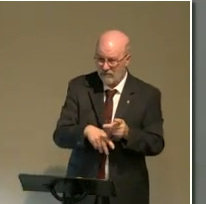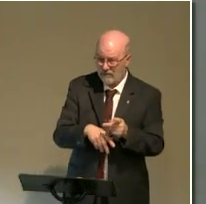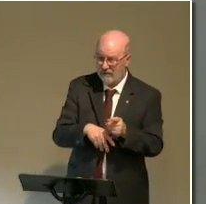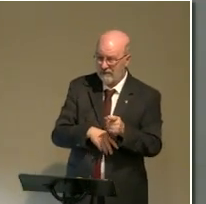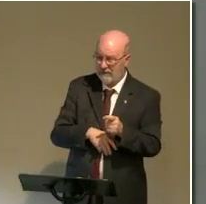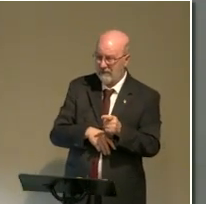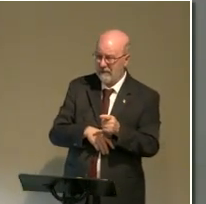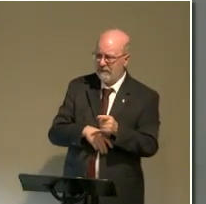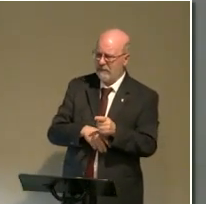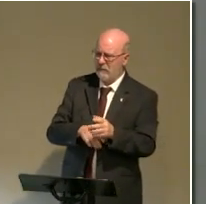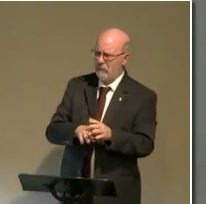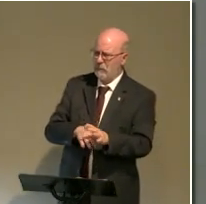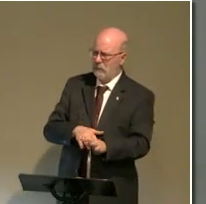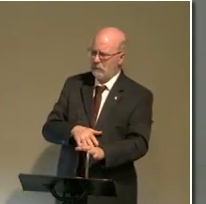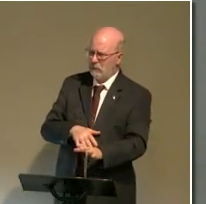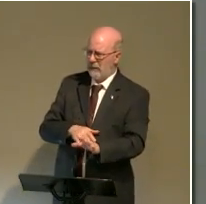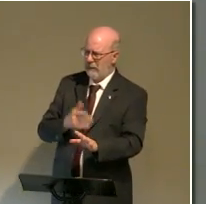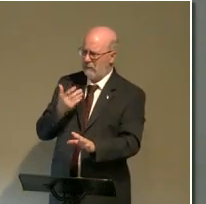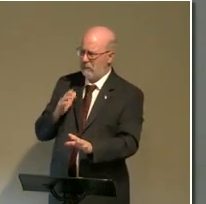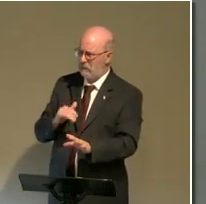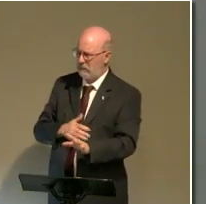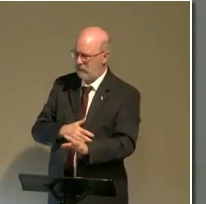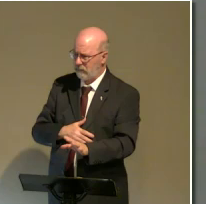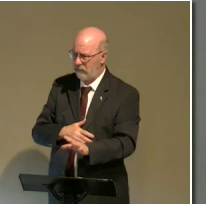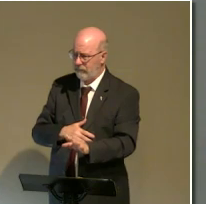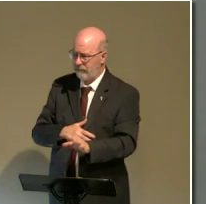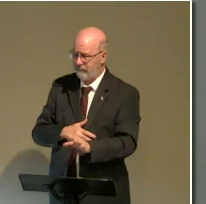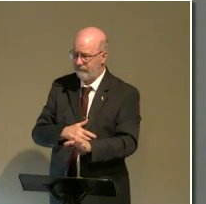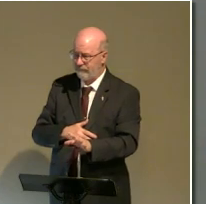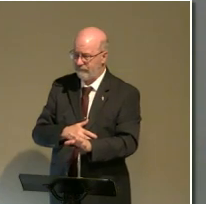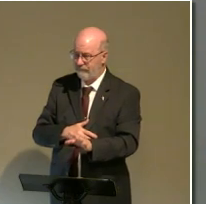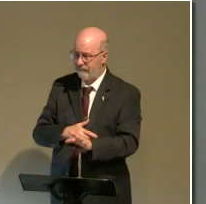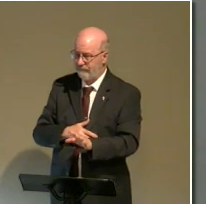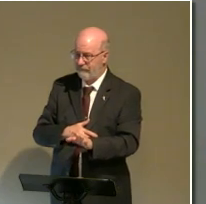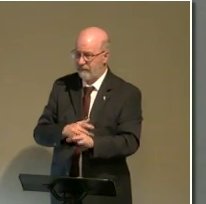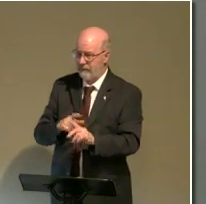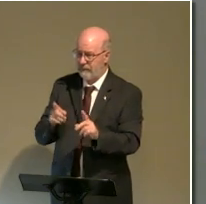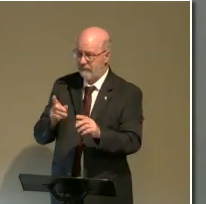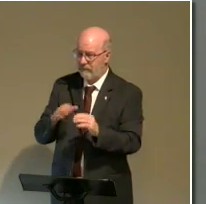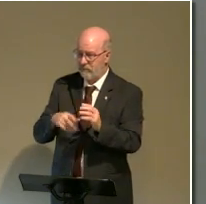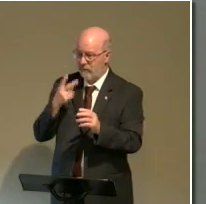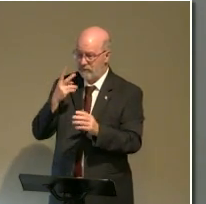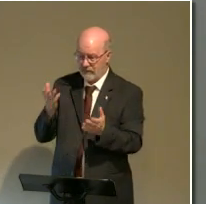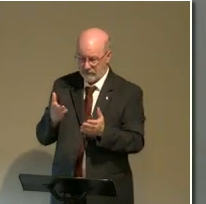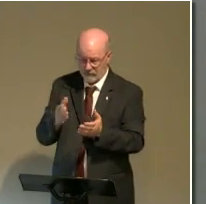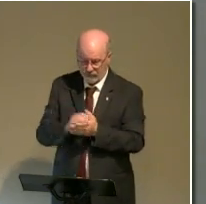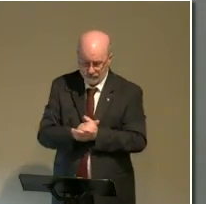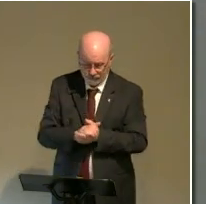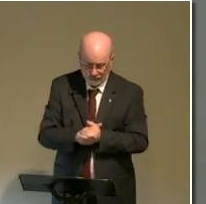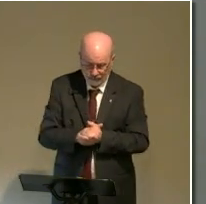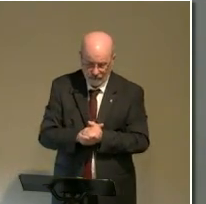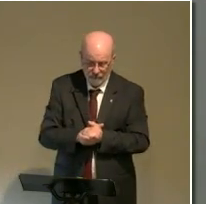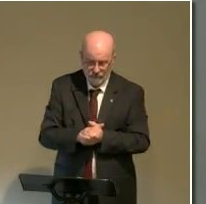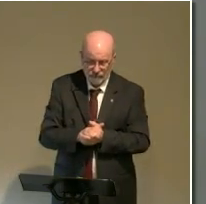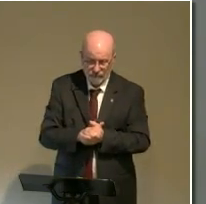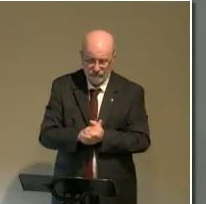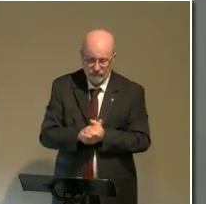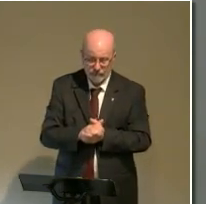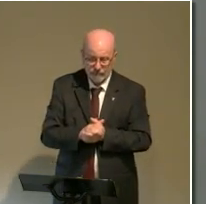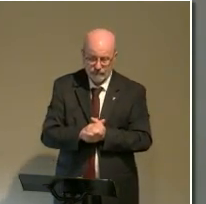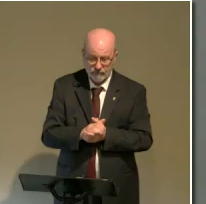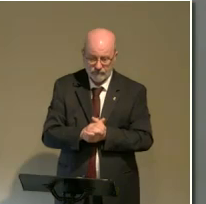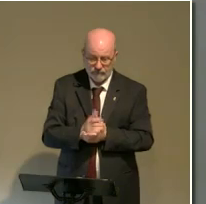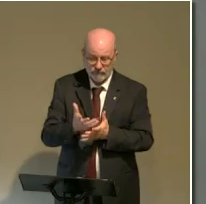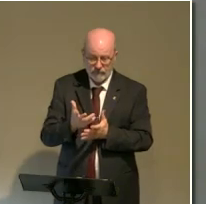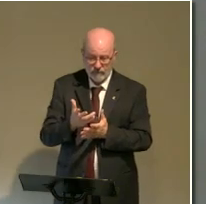person? I don't know. I mean, it's a little different than what we're seeing here, but right?